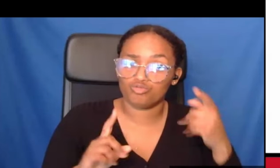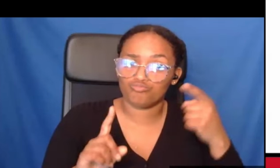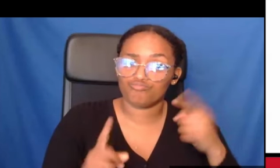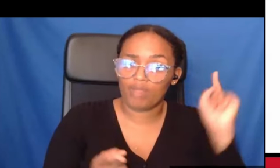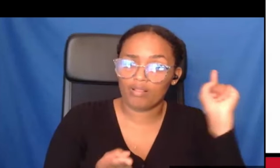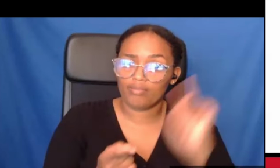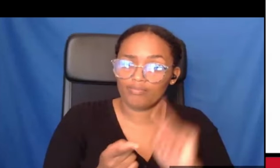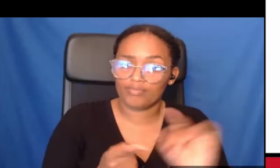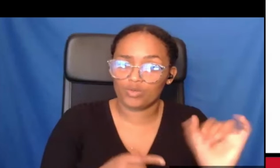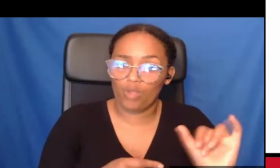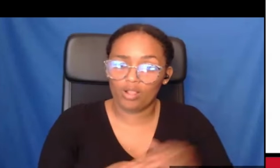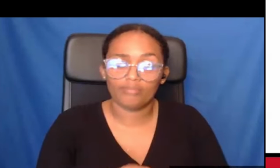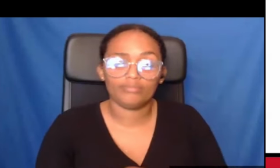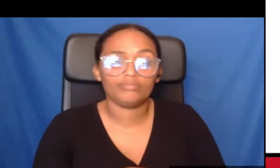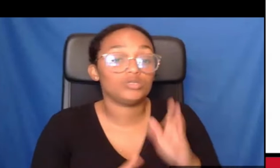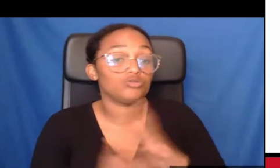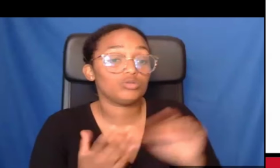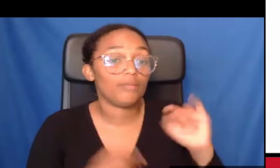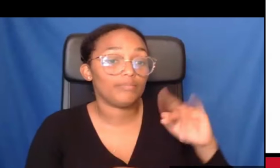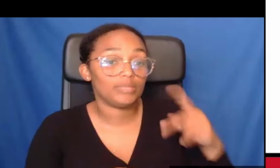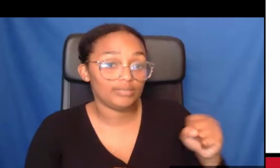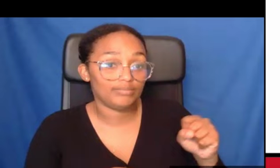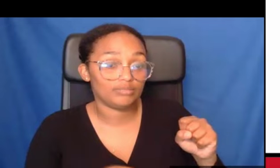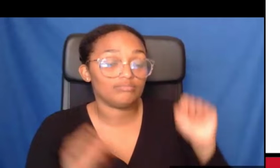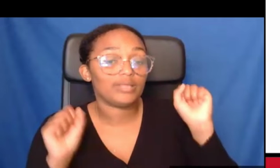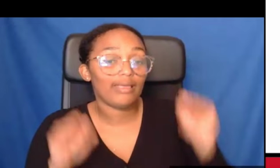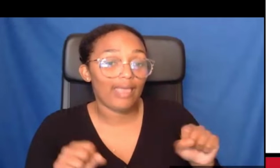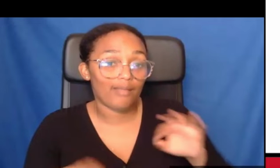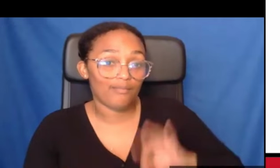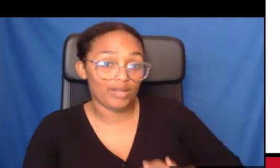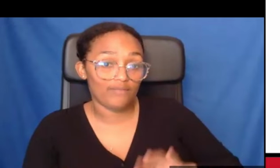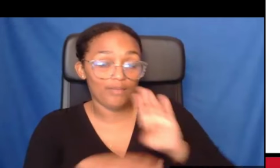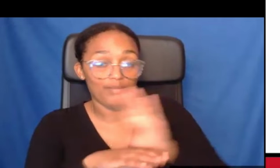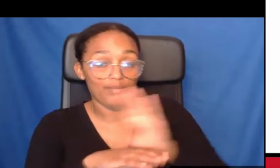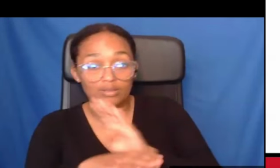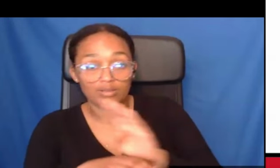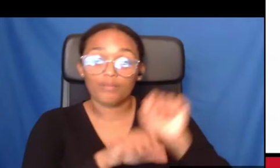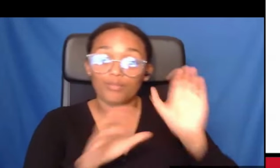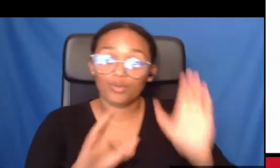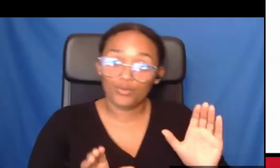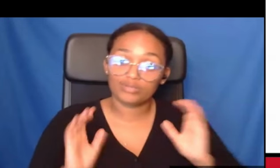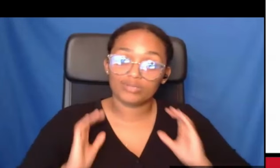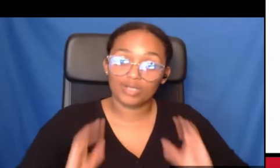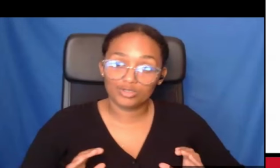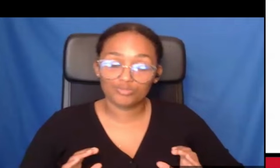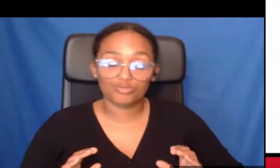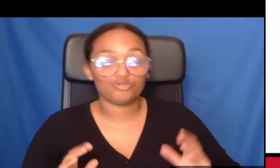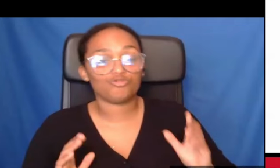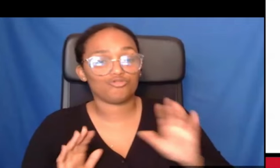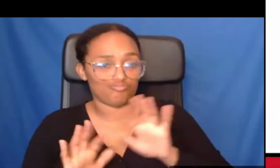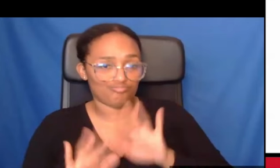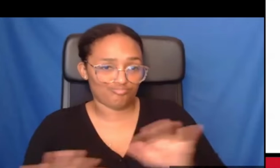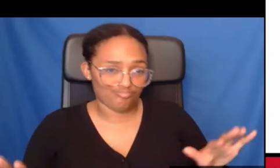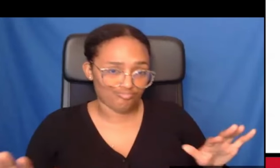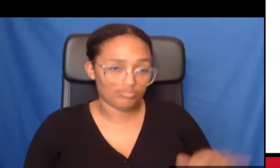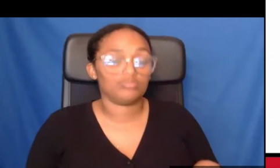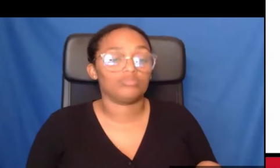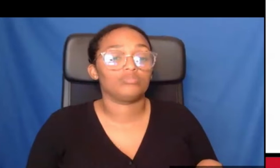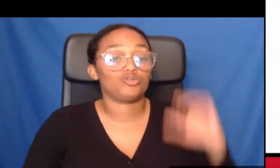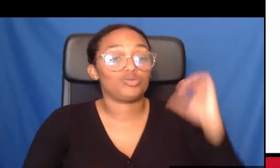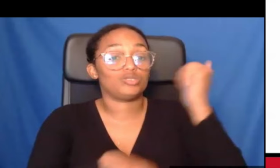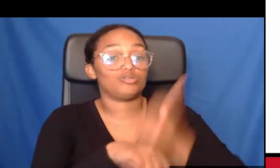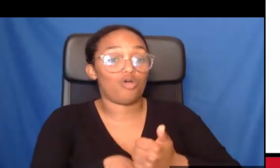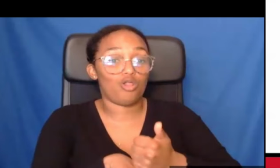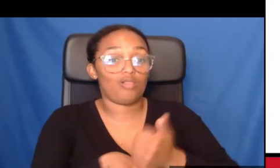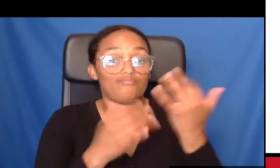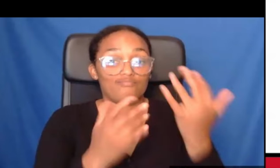are some tips that could benefit your business, employees, customers, clients. Install fire and security alarms.